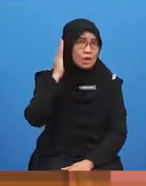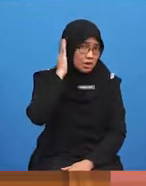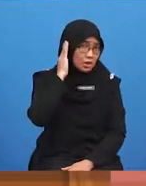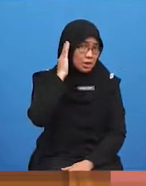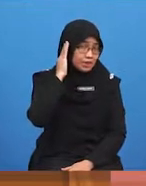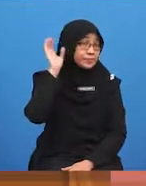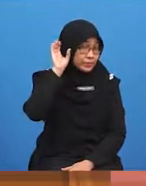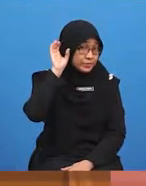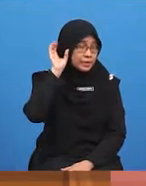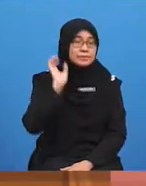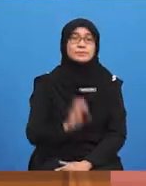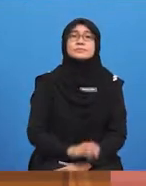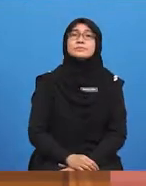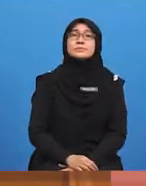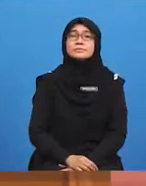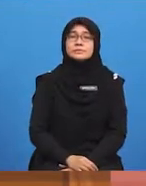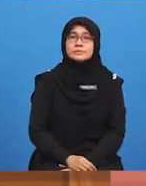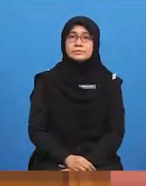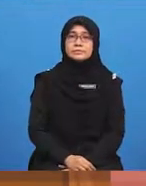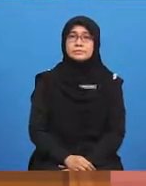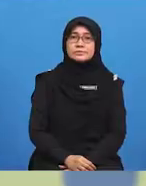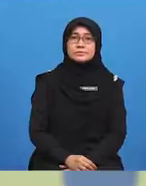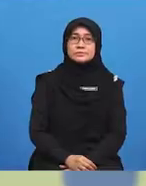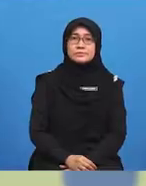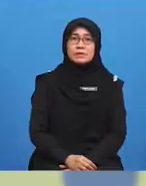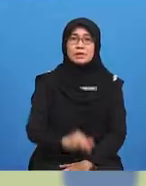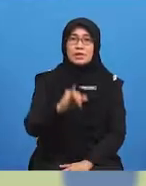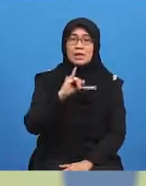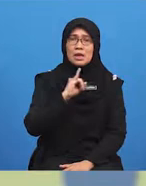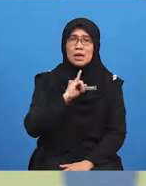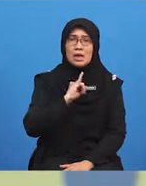answer. Ready? Let's get it started.